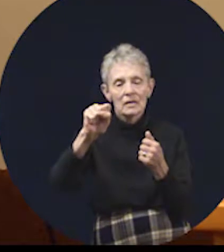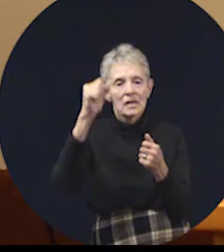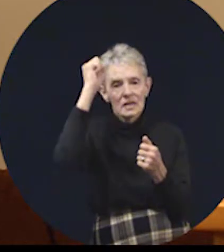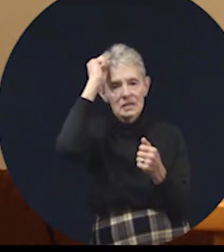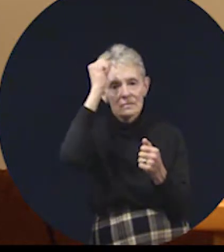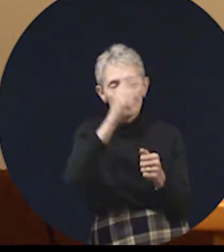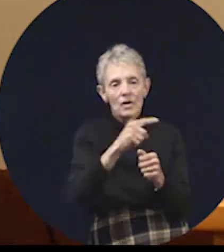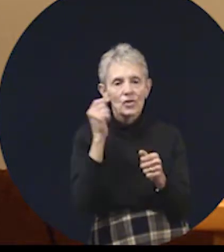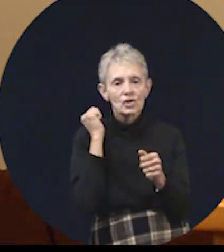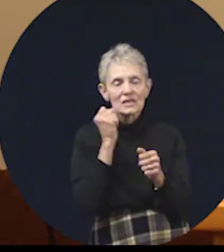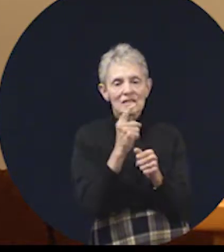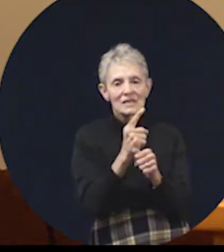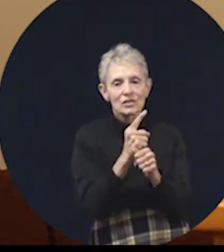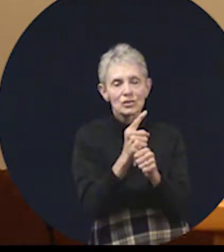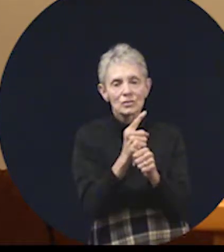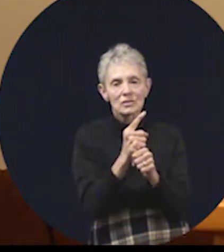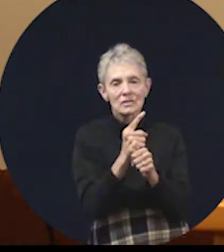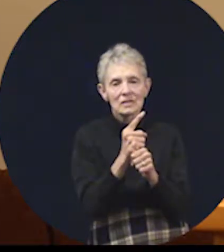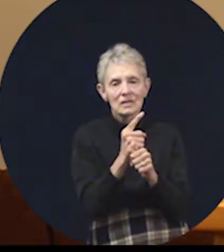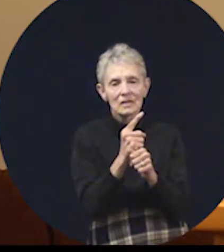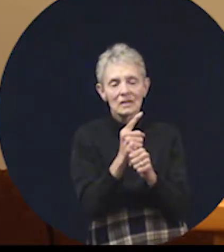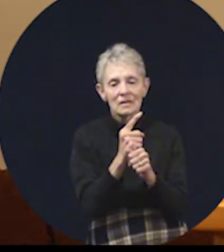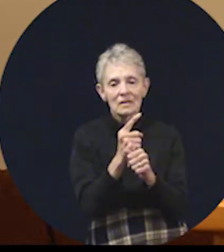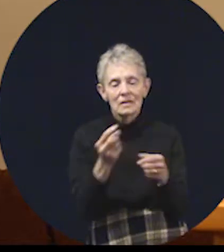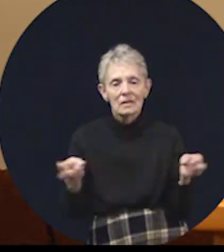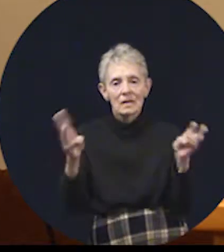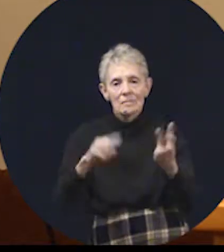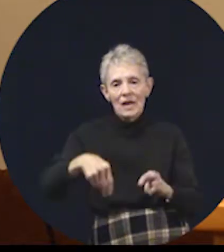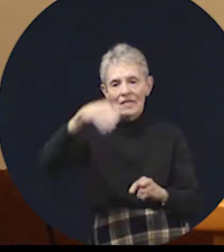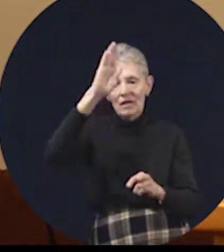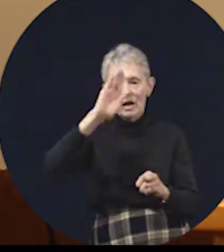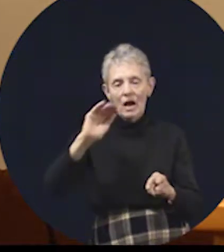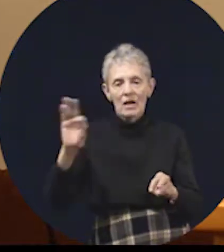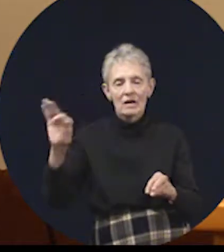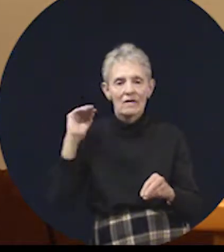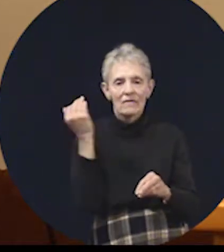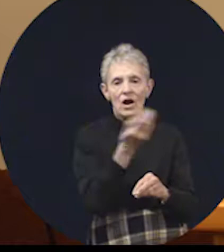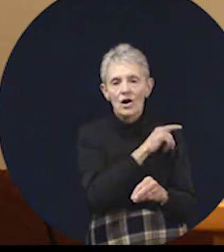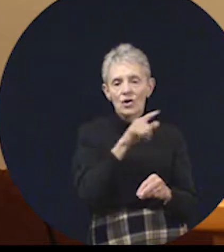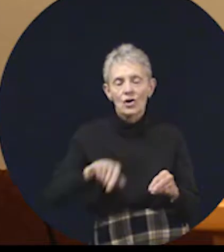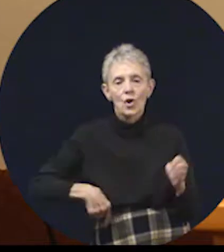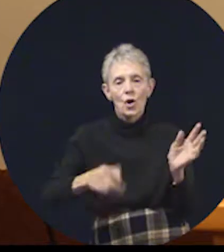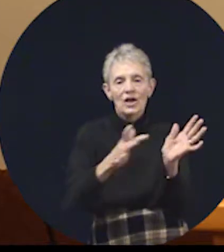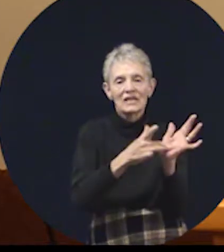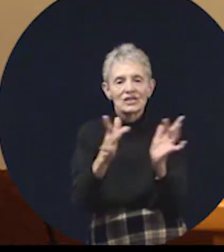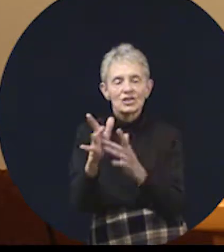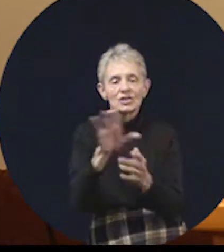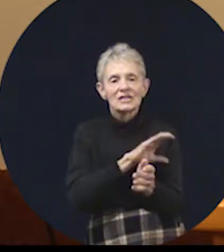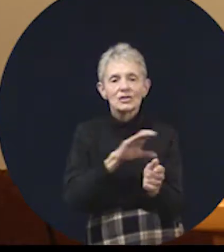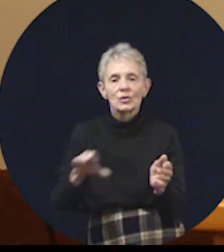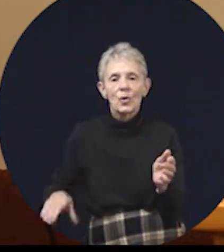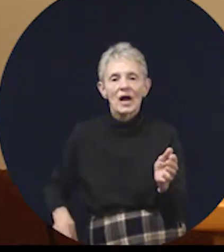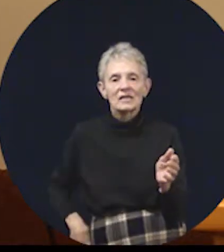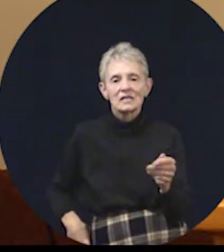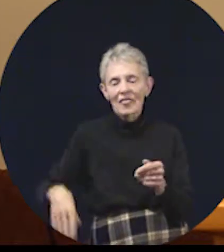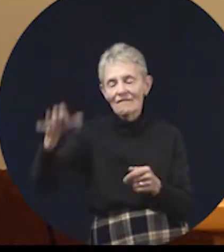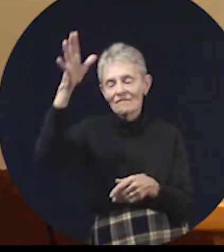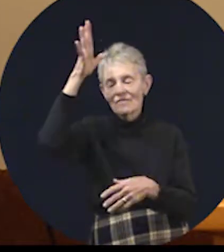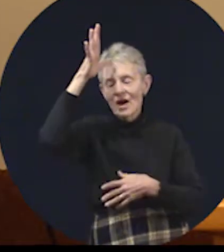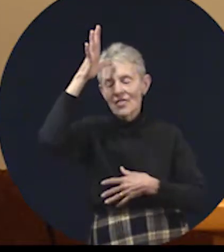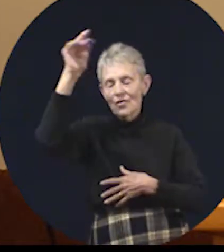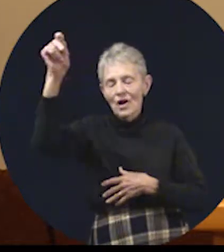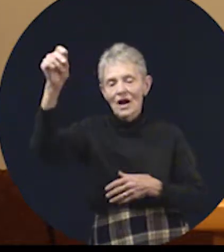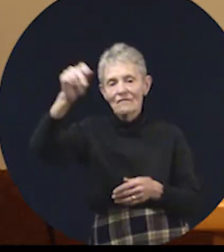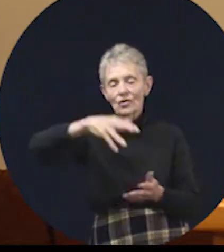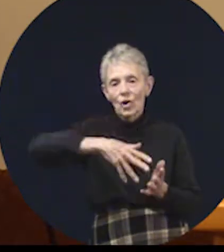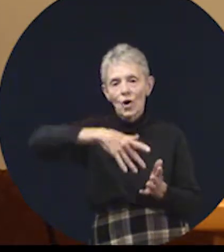Sisters and brothers, may the God of our Lord Jesus Christ, the Father of